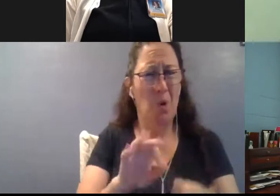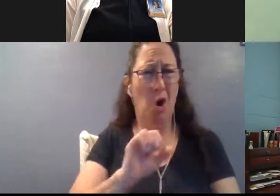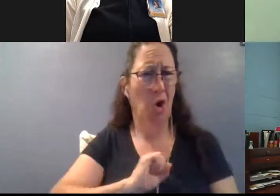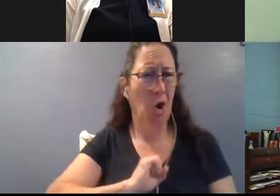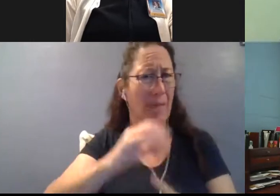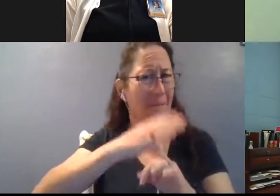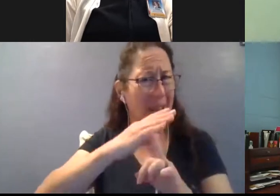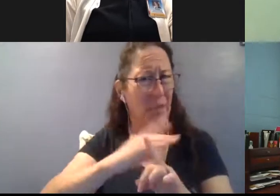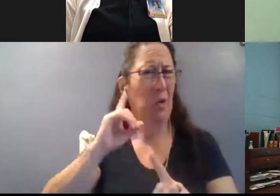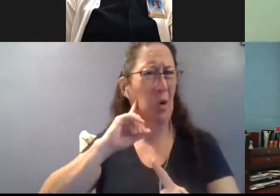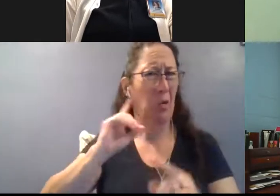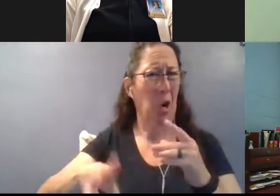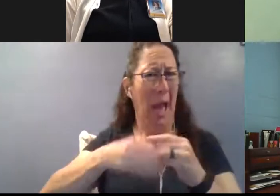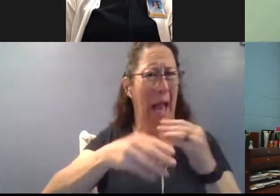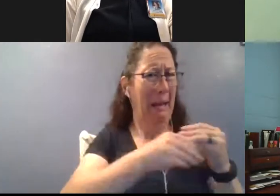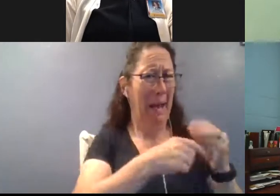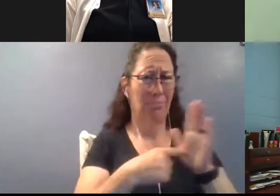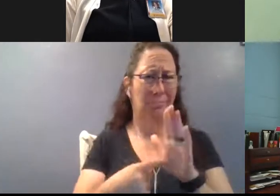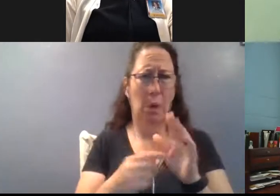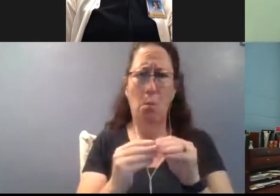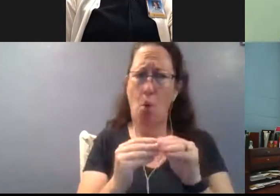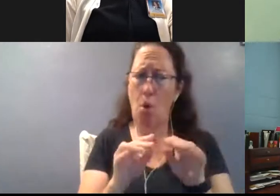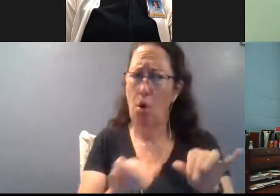We've heard some other symptoms may be more prevalent.